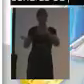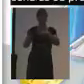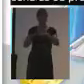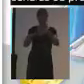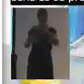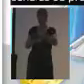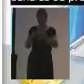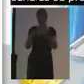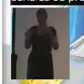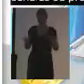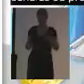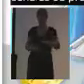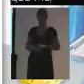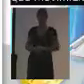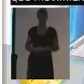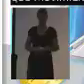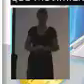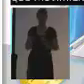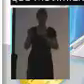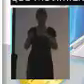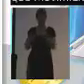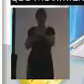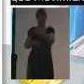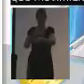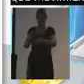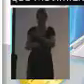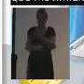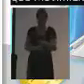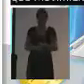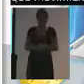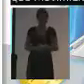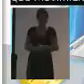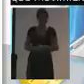can find out what movements the child is doing.